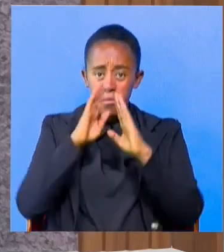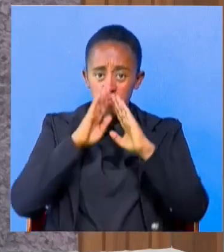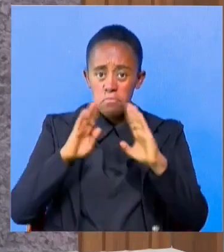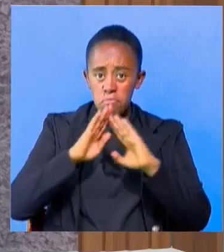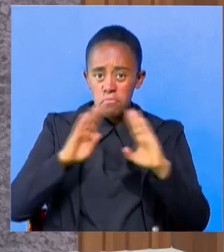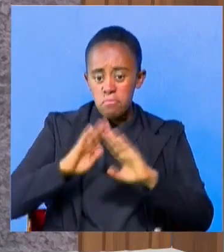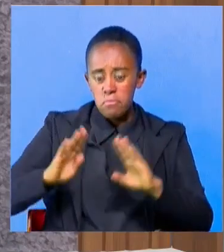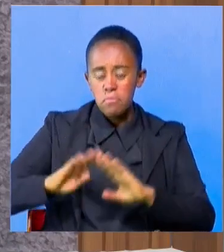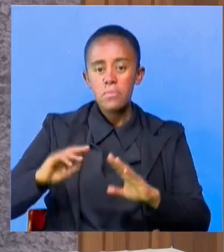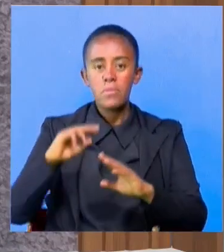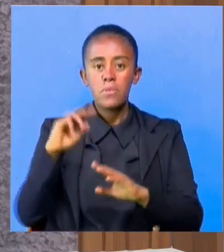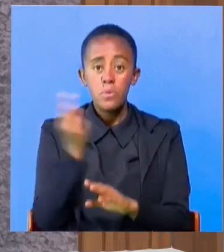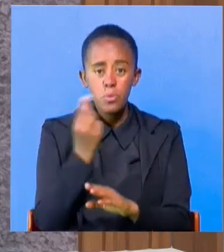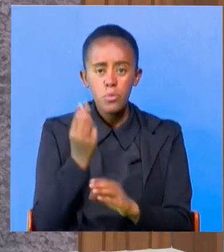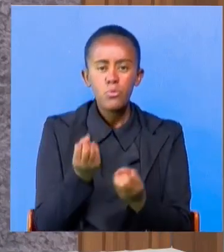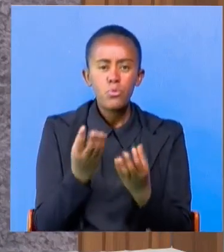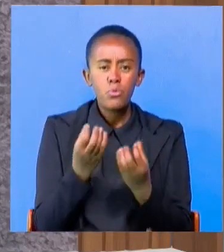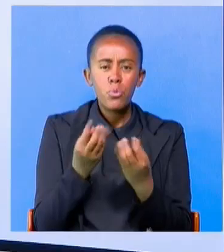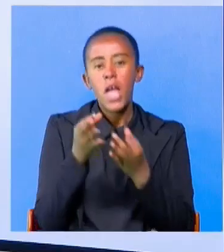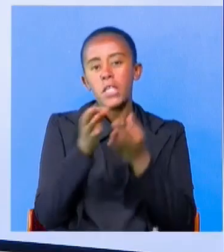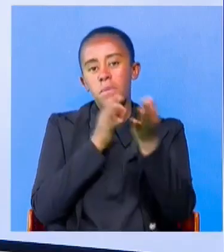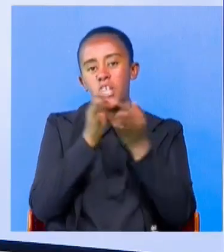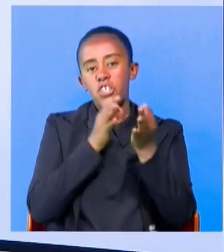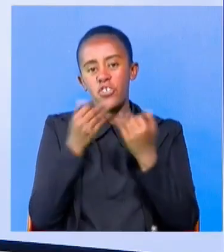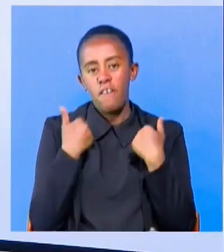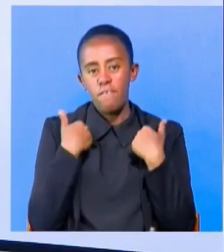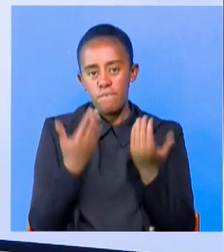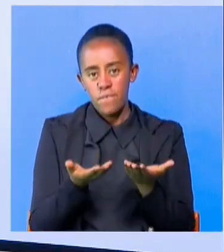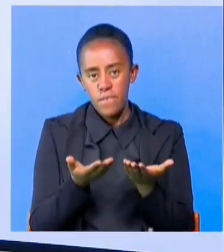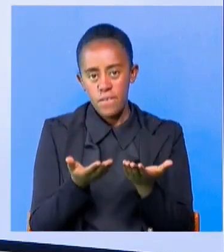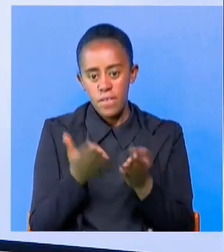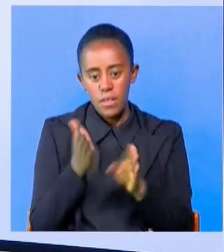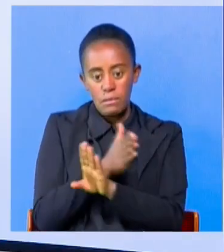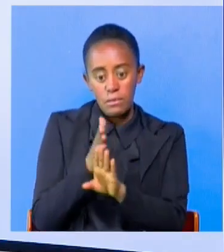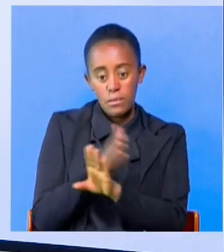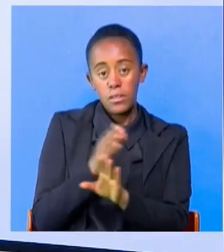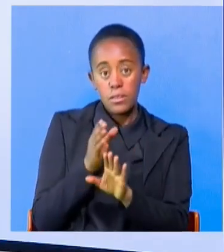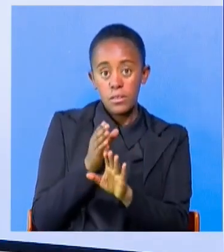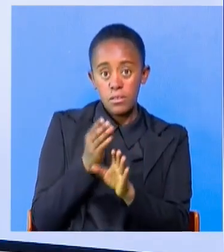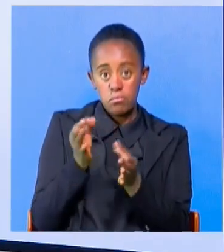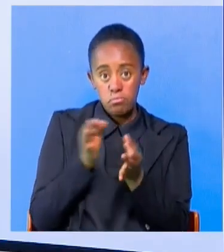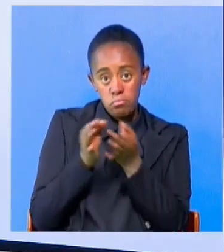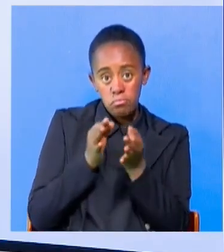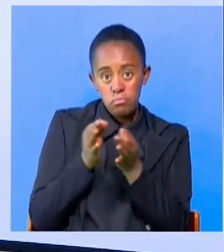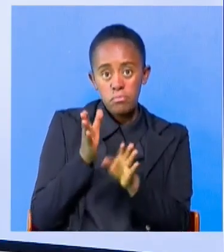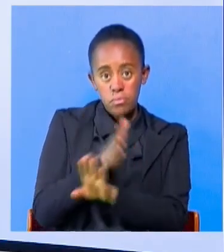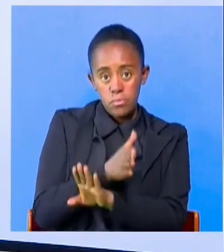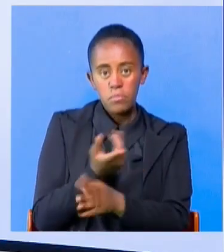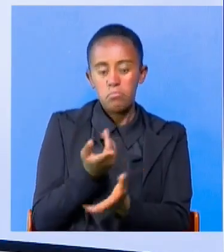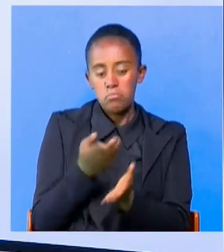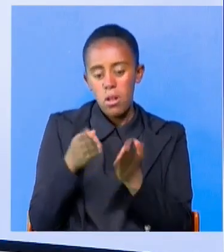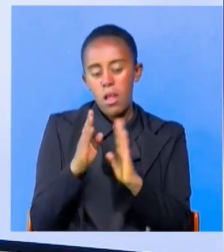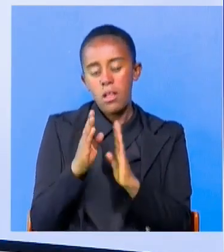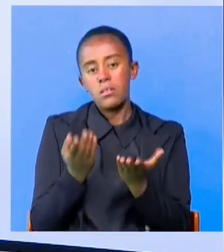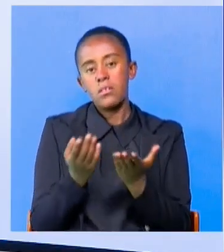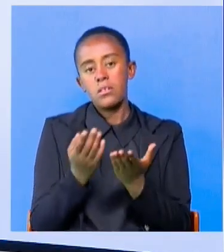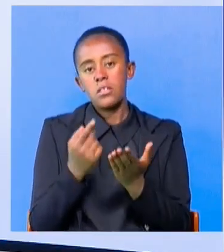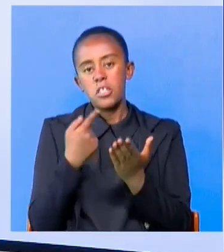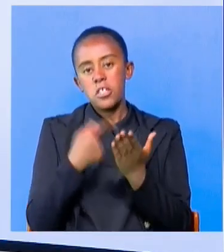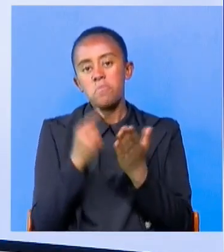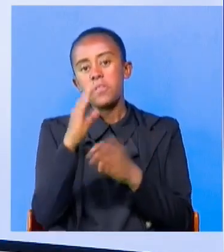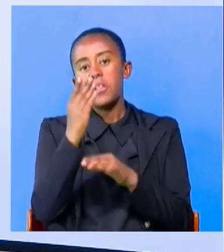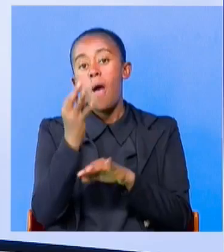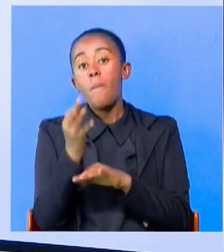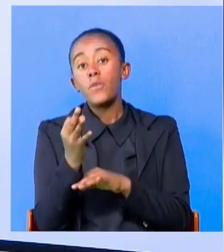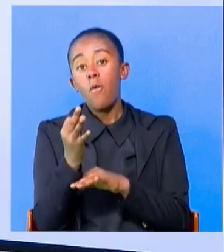greeting, you may use different expressions. Before we use these expressions, let's see some types of